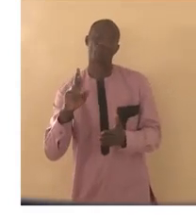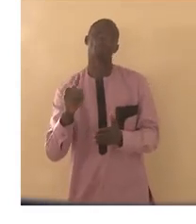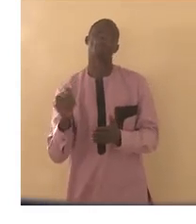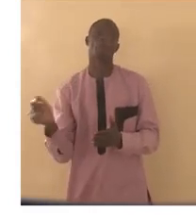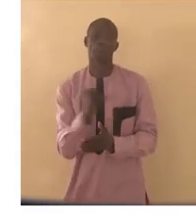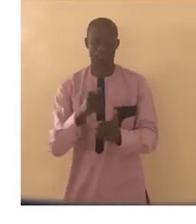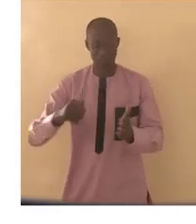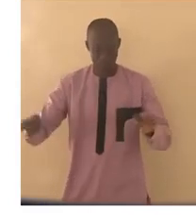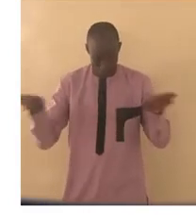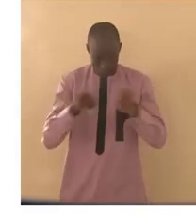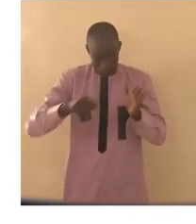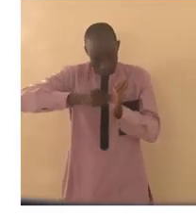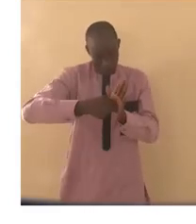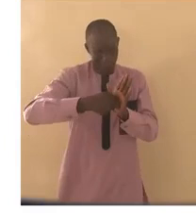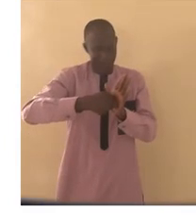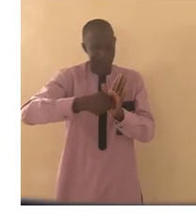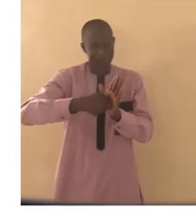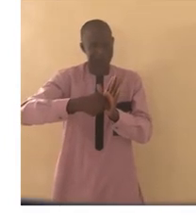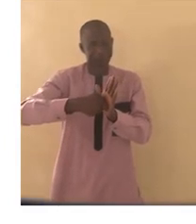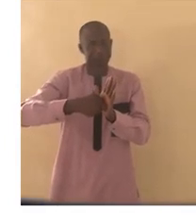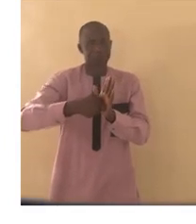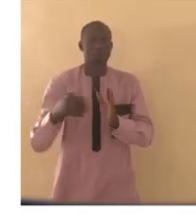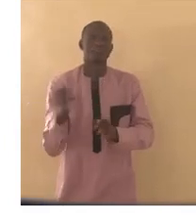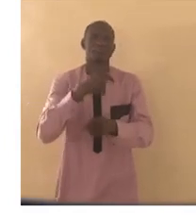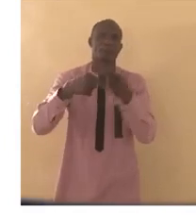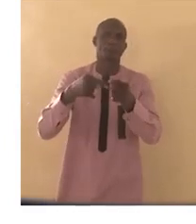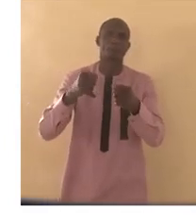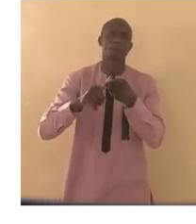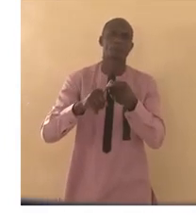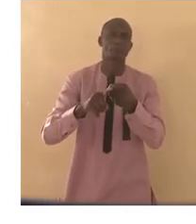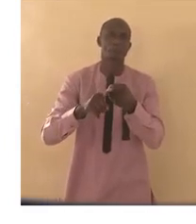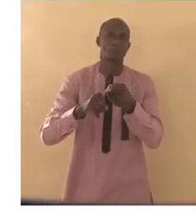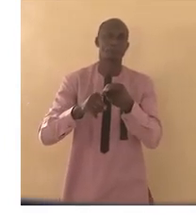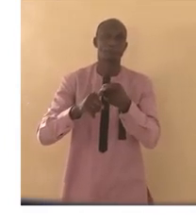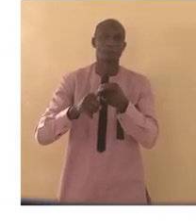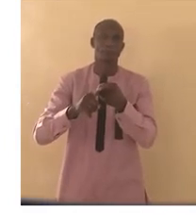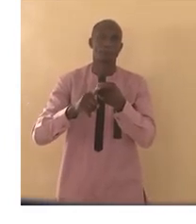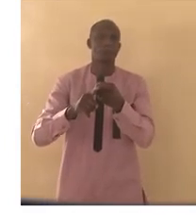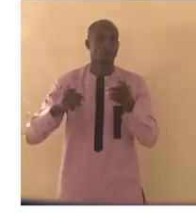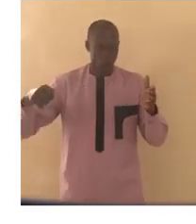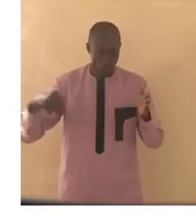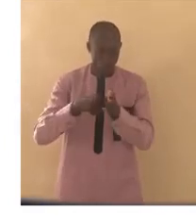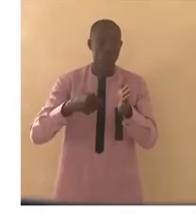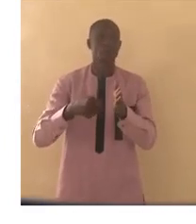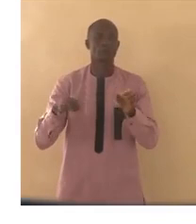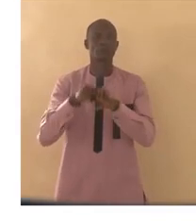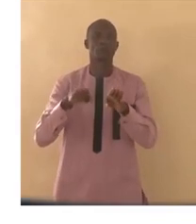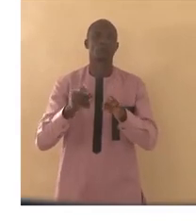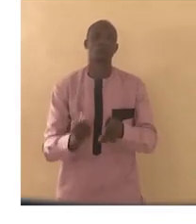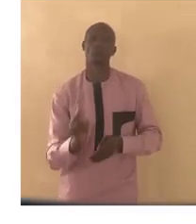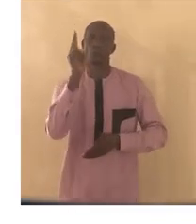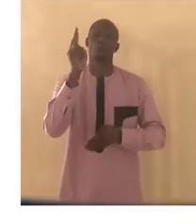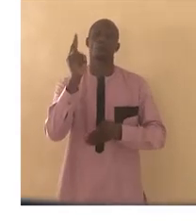Apostles, they locked themselves. They went on retreat, as it were, locked themselves in the upper